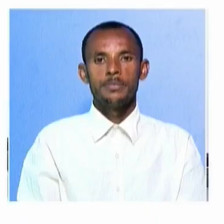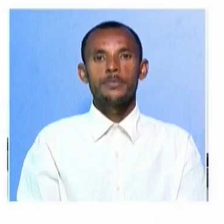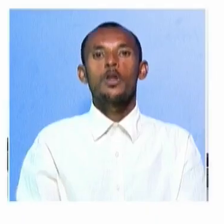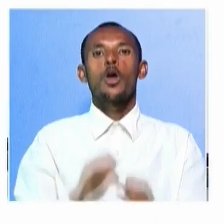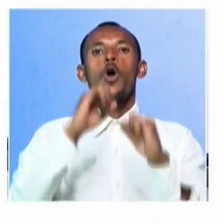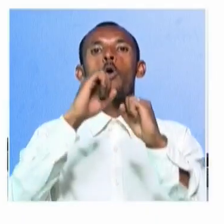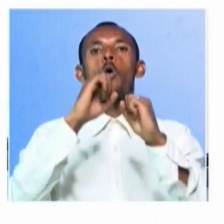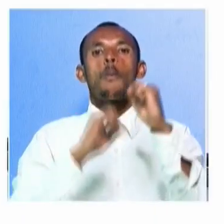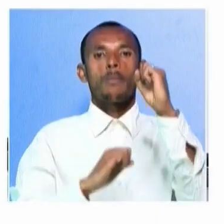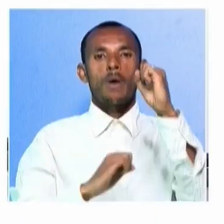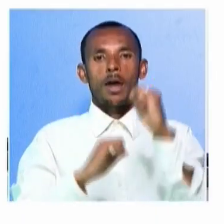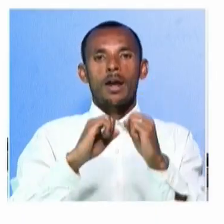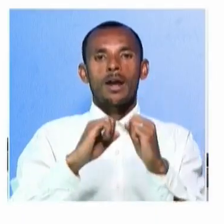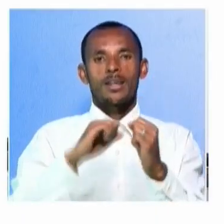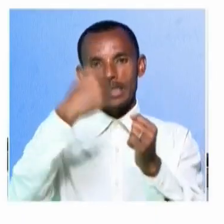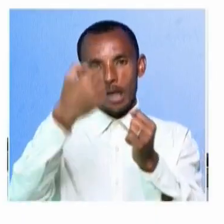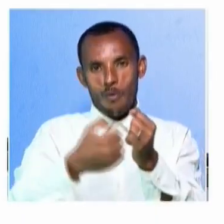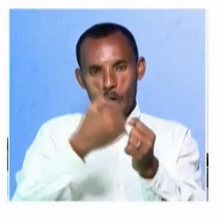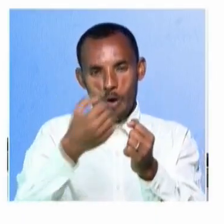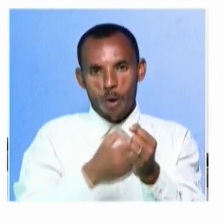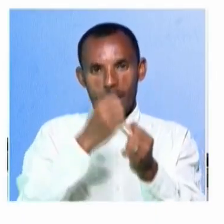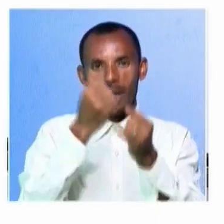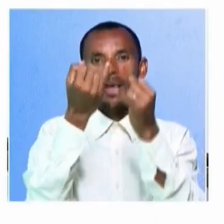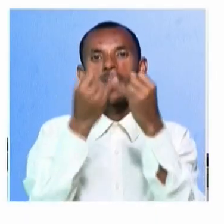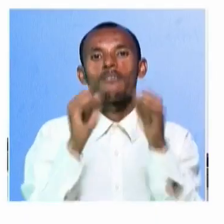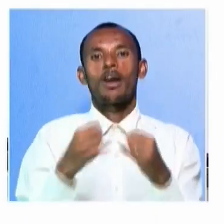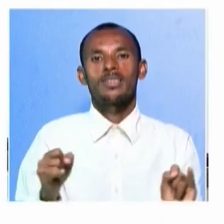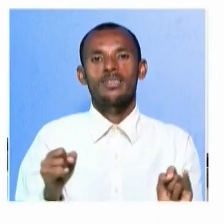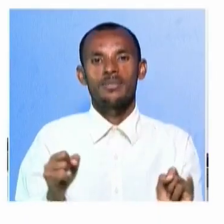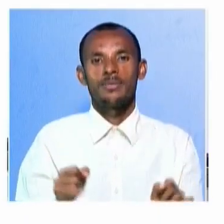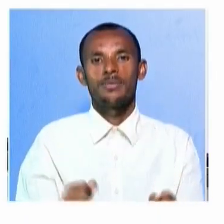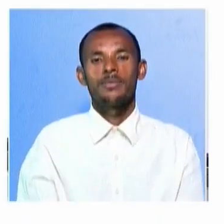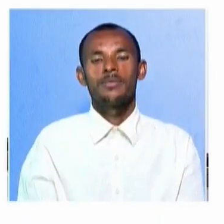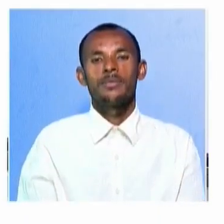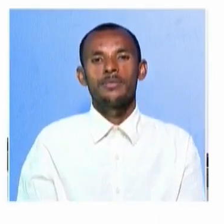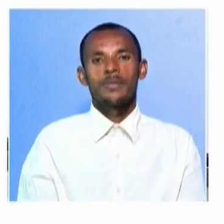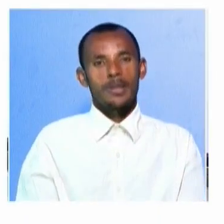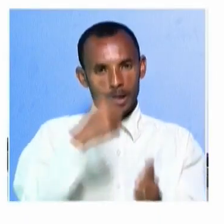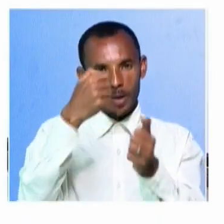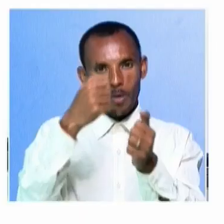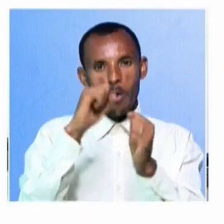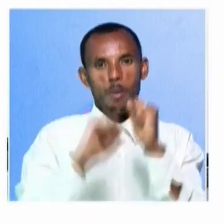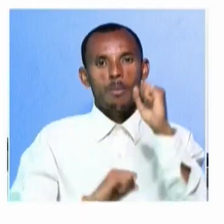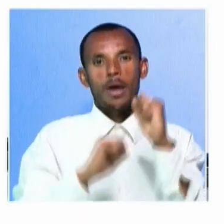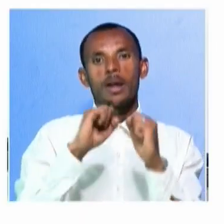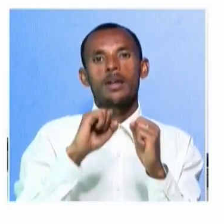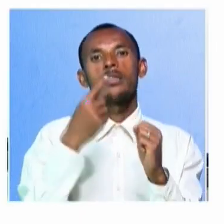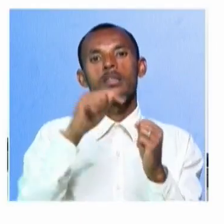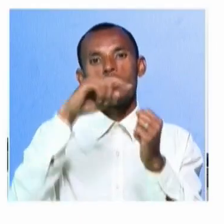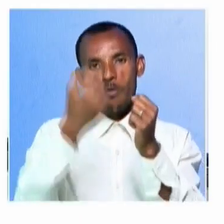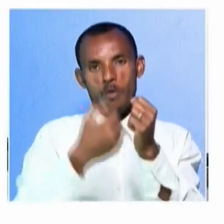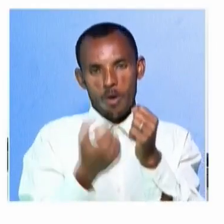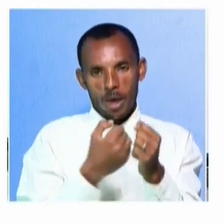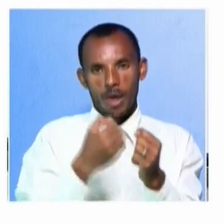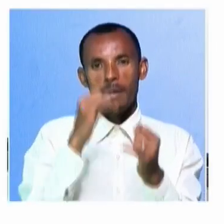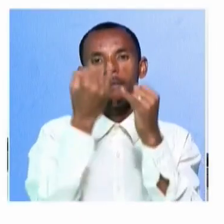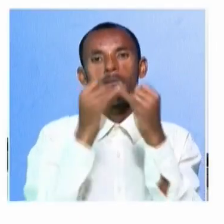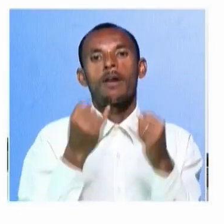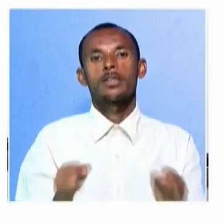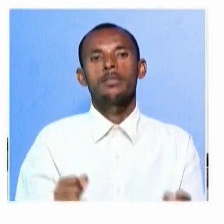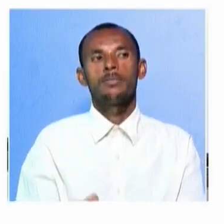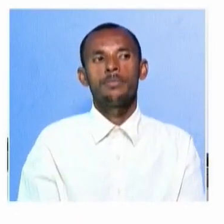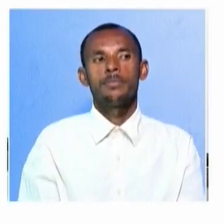Compare the following fractions. Compare the following fractions.